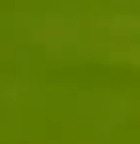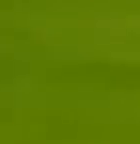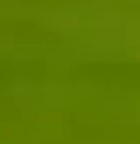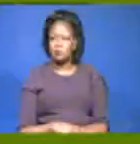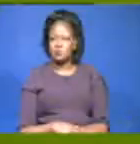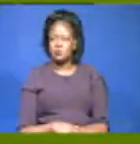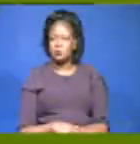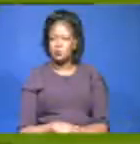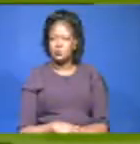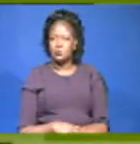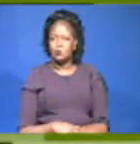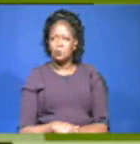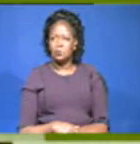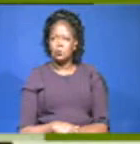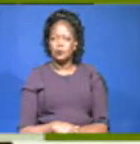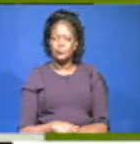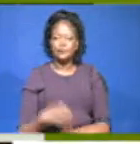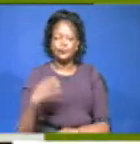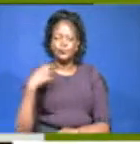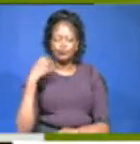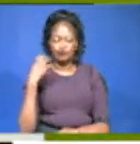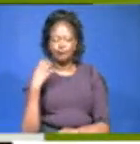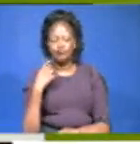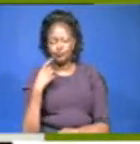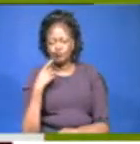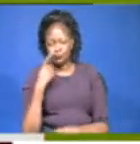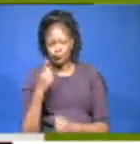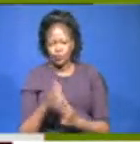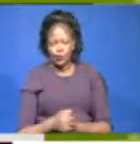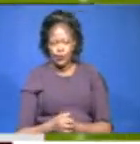Former Black Stars captain John Mensah has urged Ghanaian team